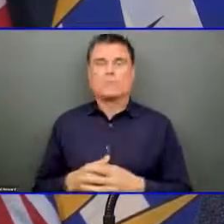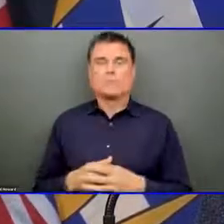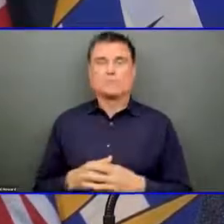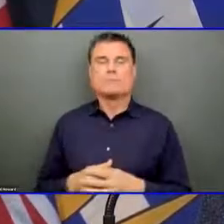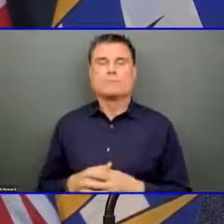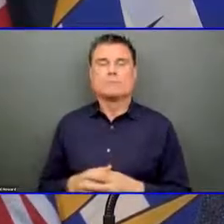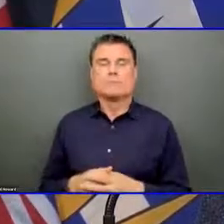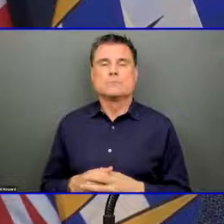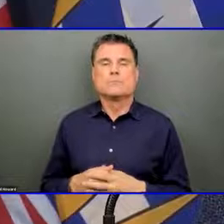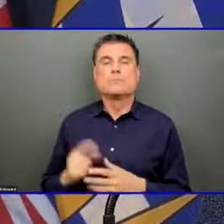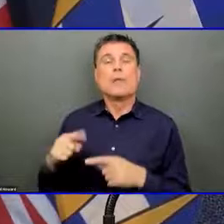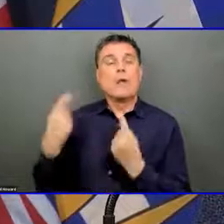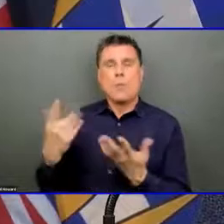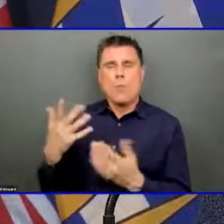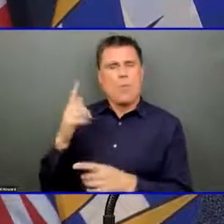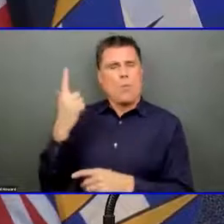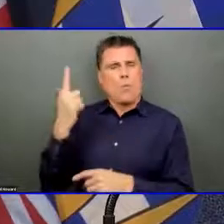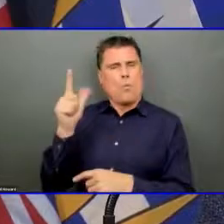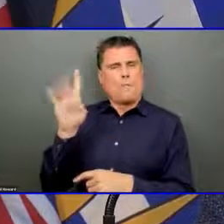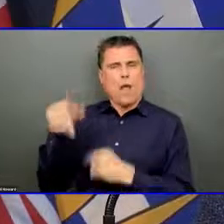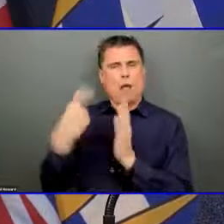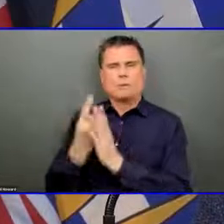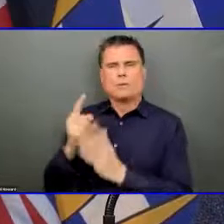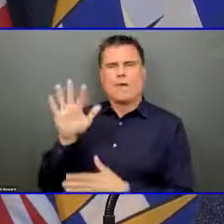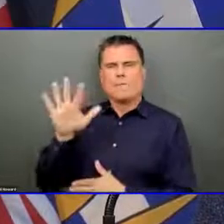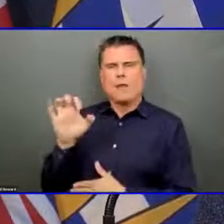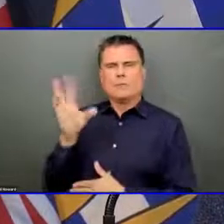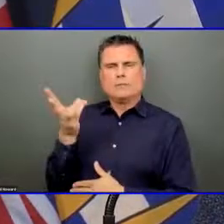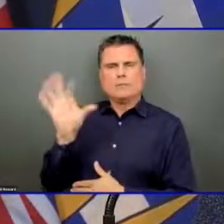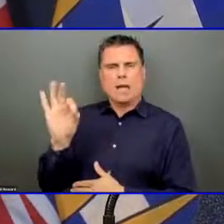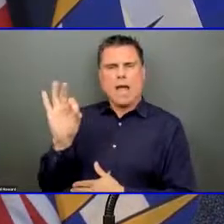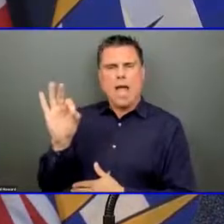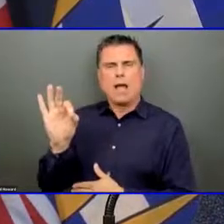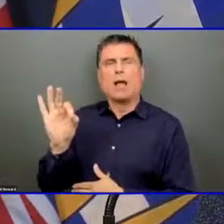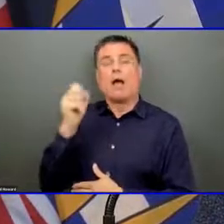which were epidemiologically linked, bringing our total to